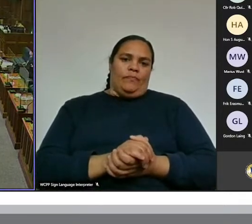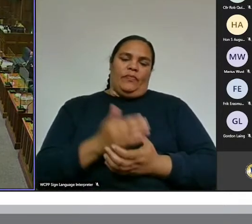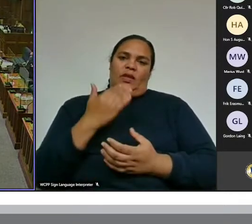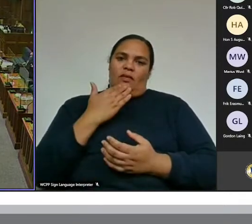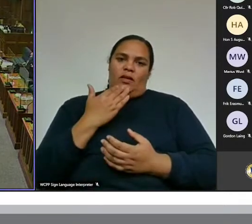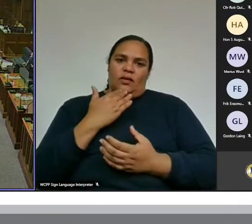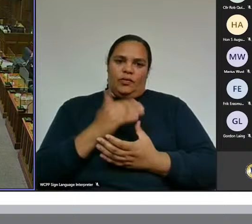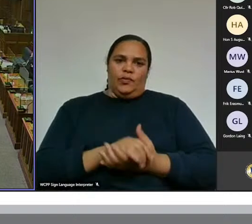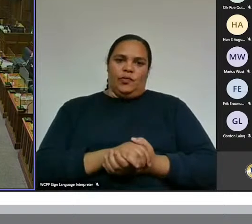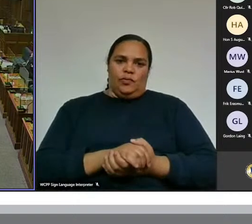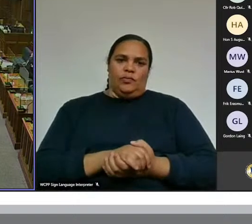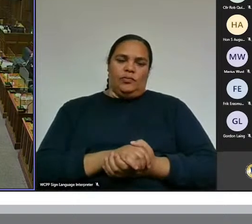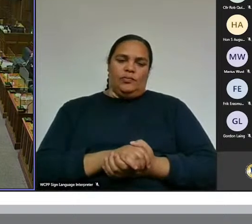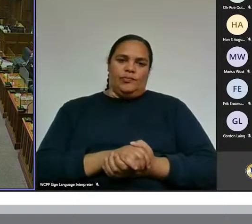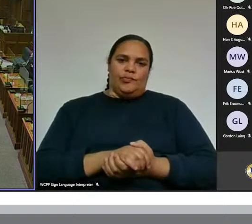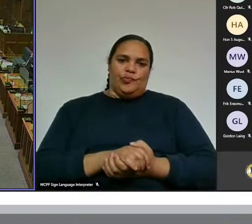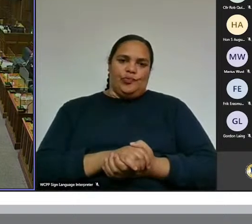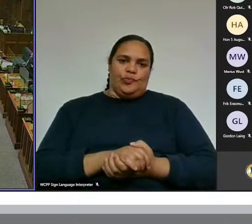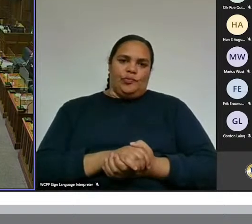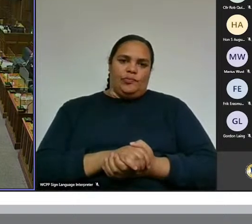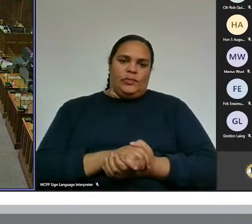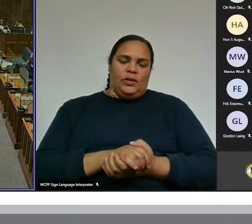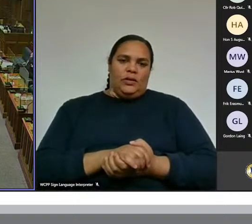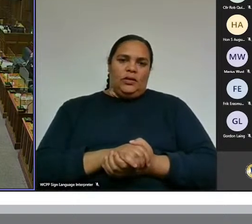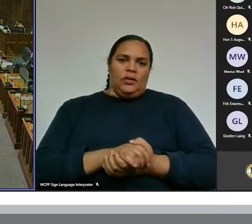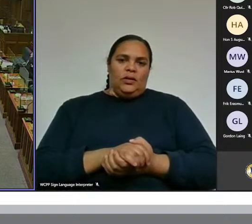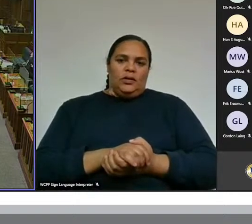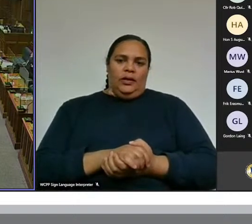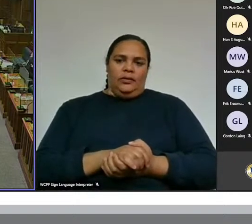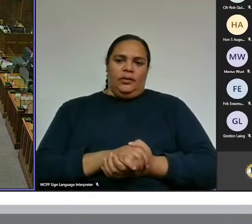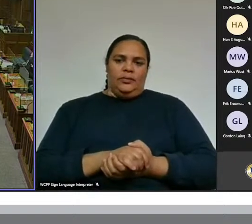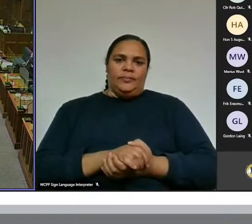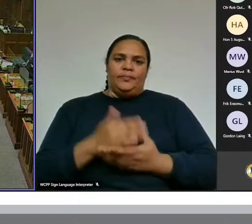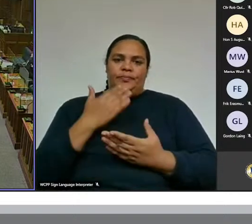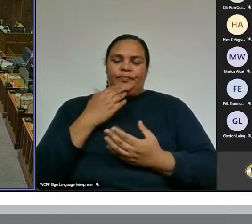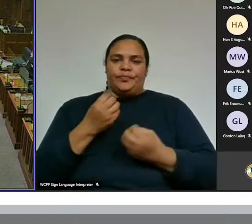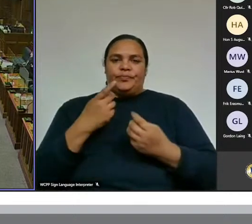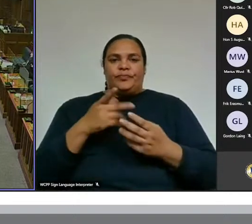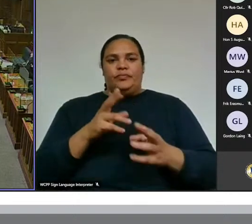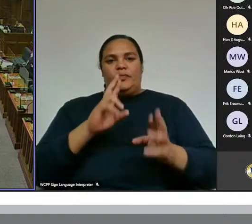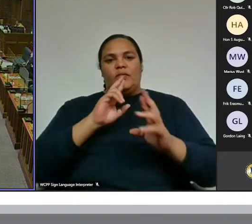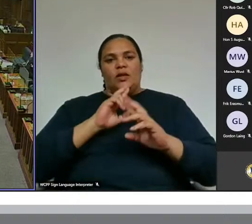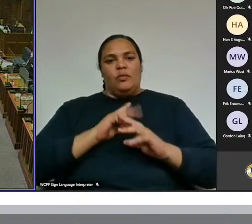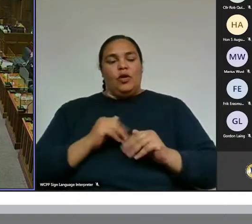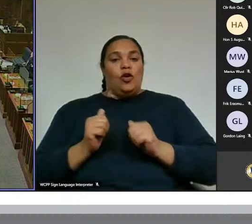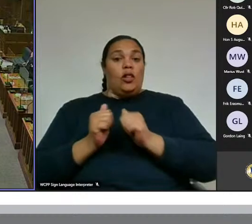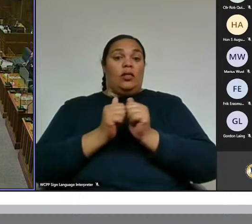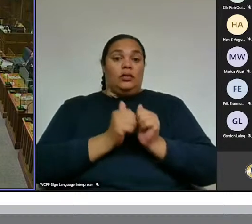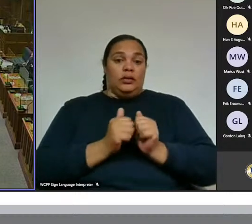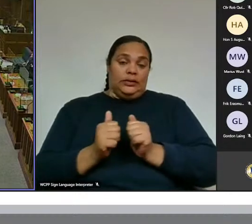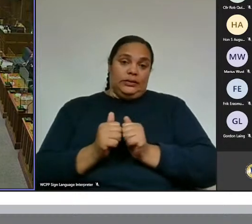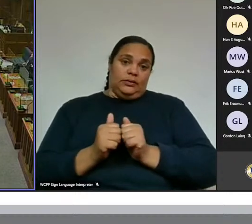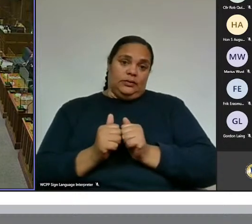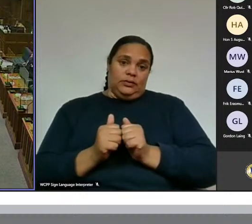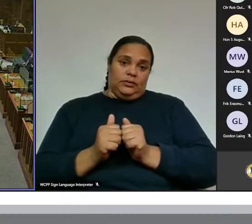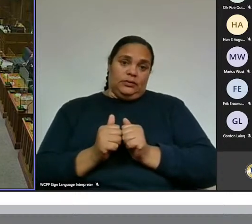Thank you. Thank you, Mr. Carstens, for that response. Colleagues,